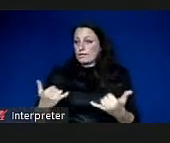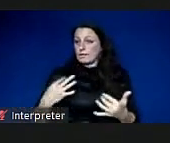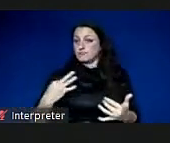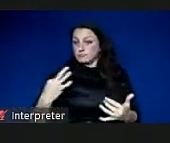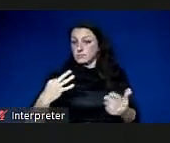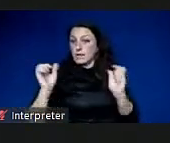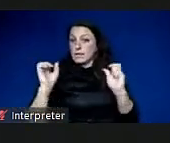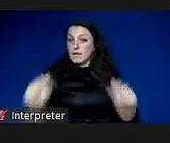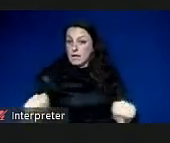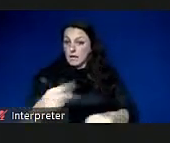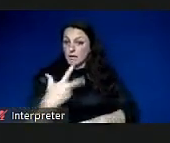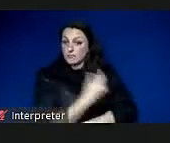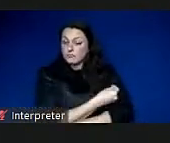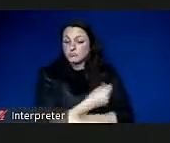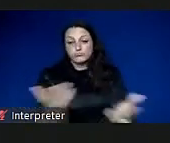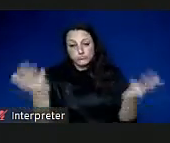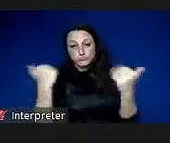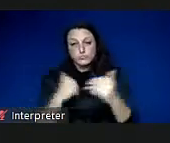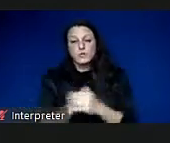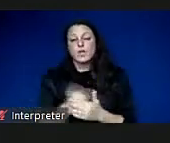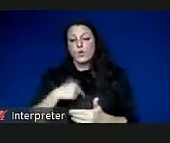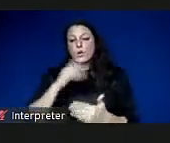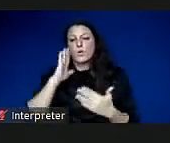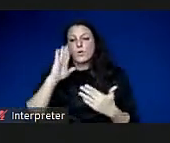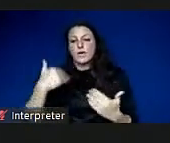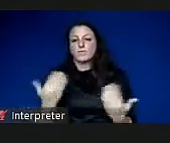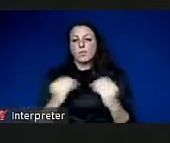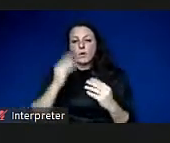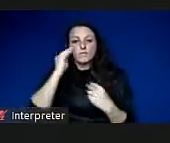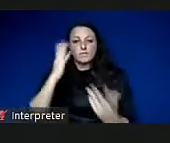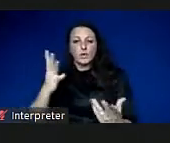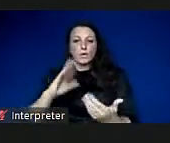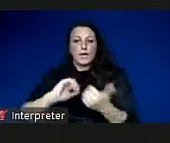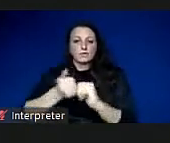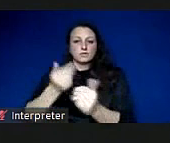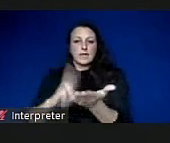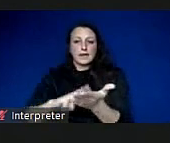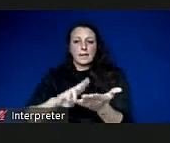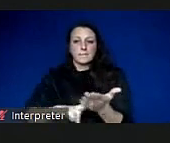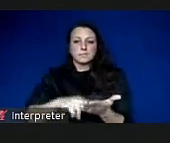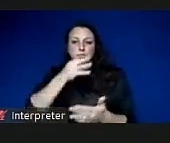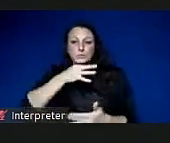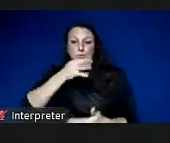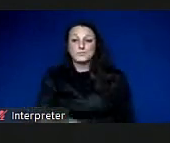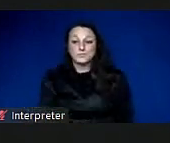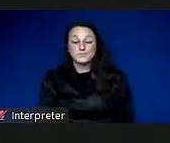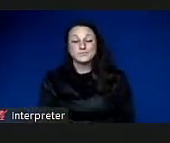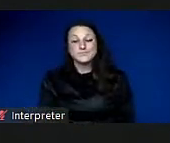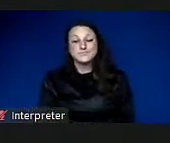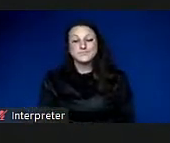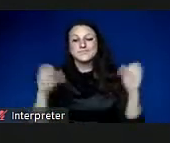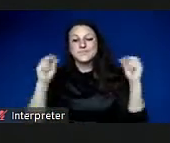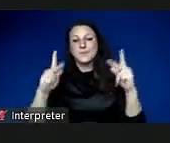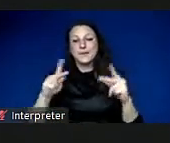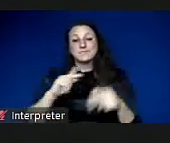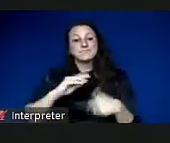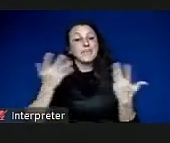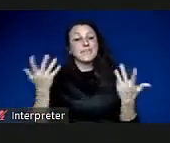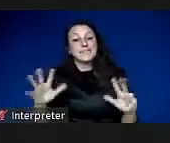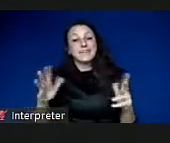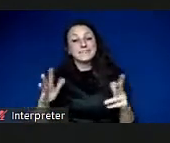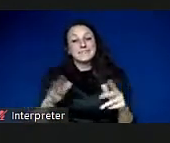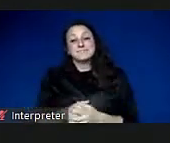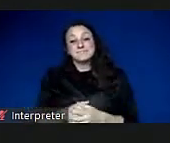info on how to sign up in the coming days and coming weeks. Okay, and that's all we have time